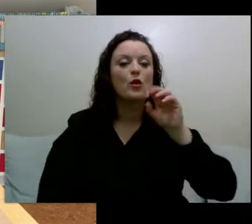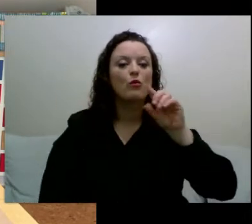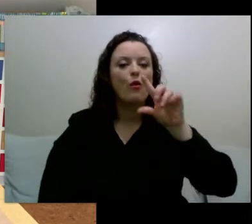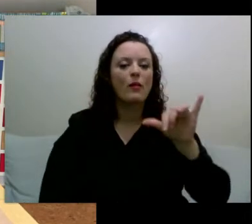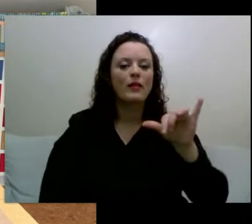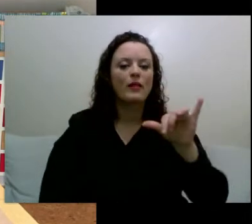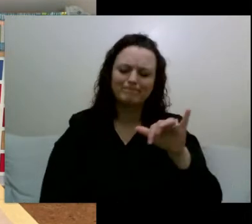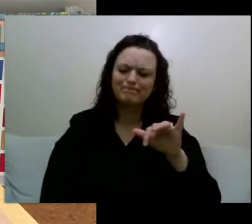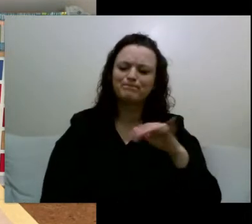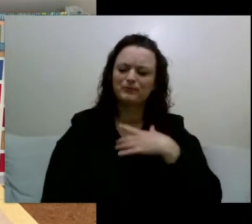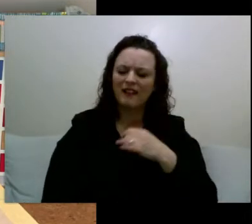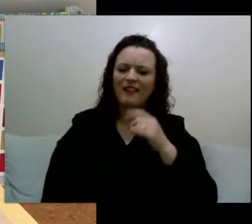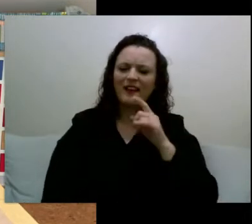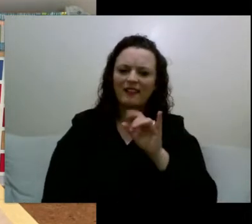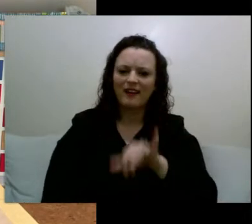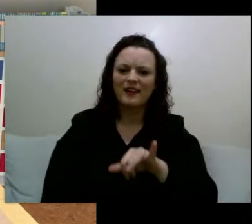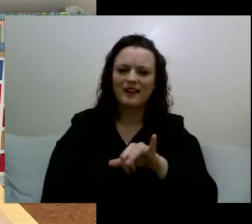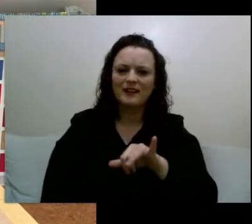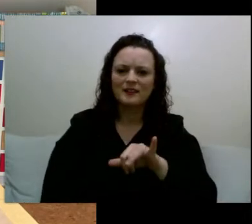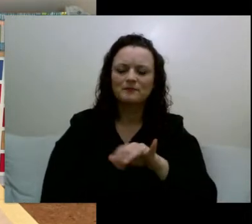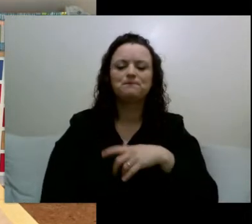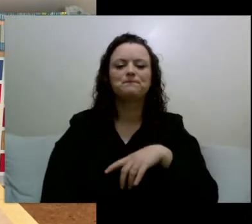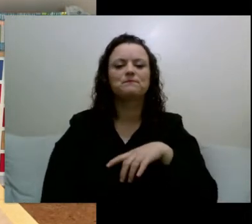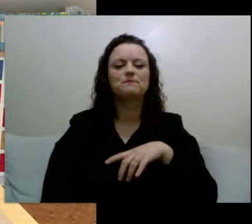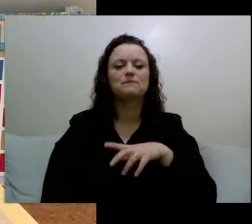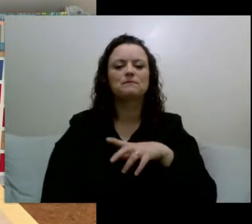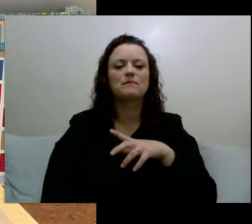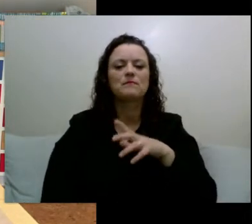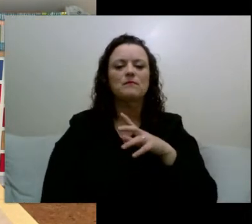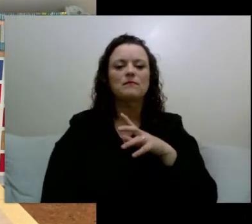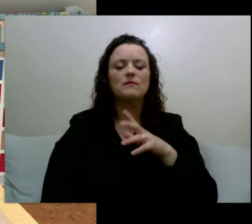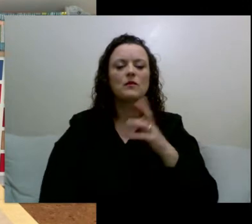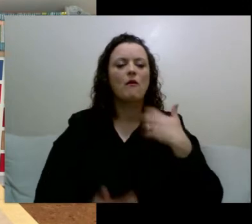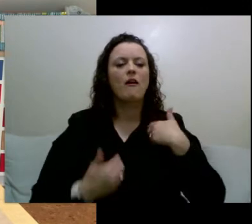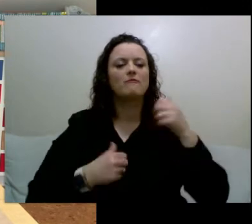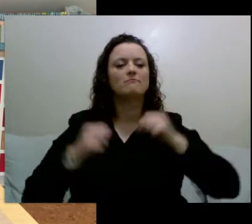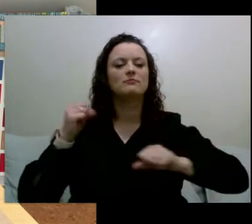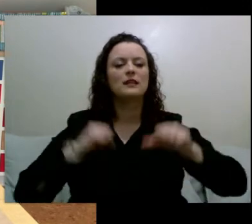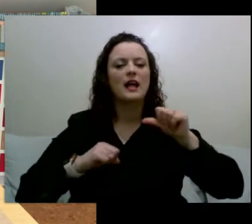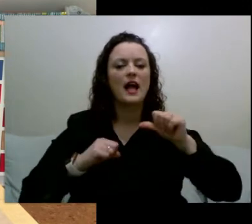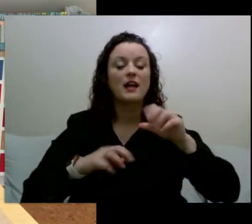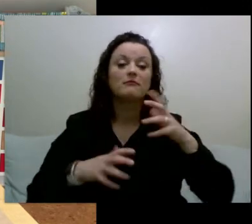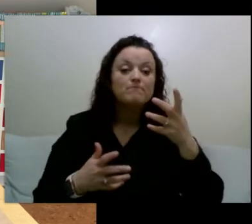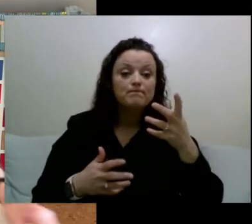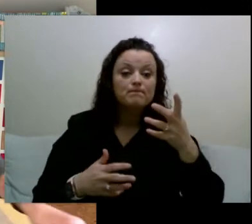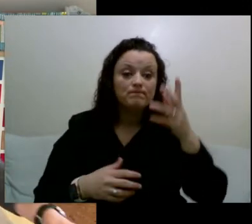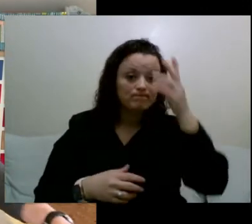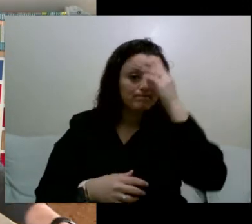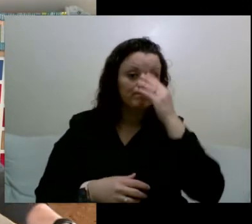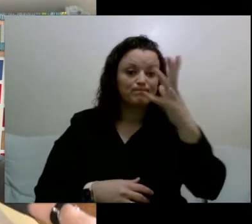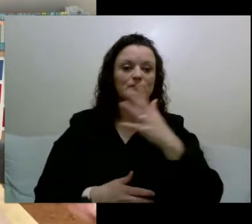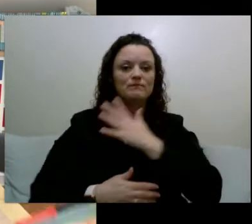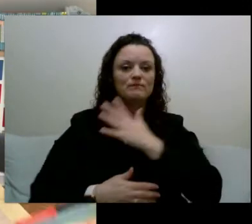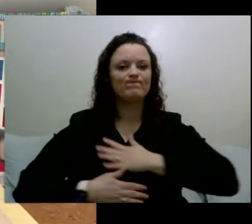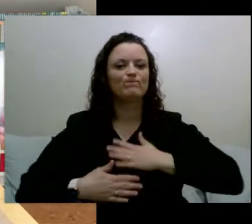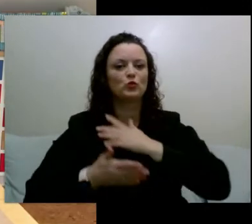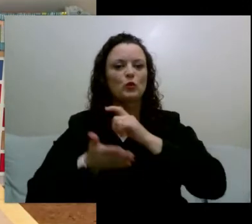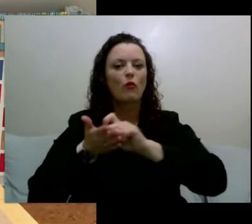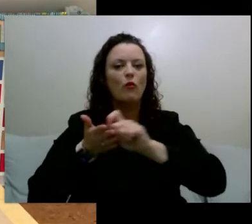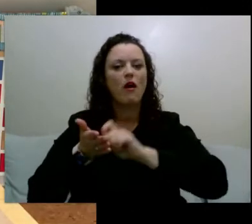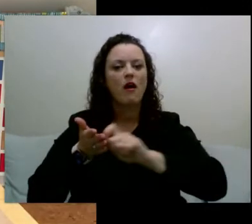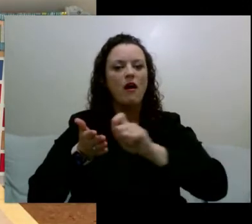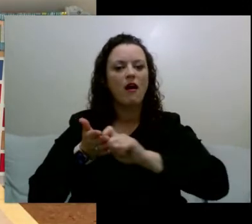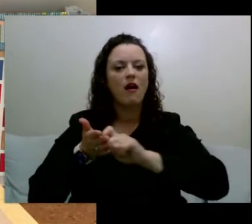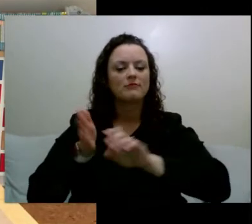little plays. Matter of fact, I like writing plays, and I wrote a